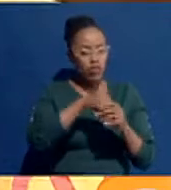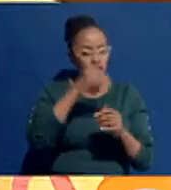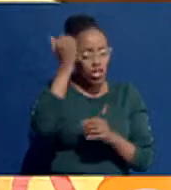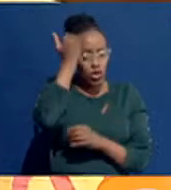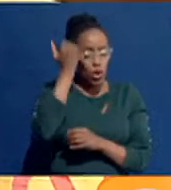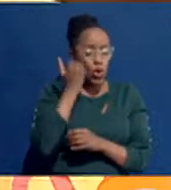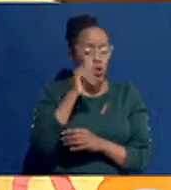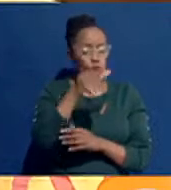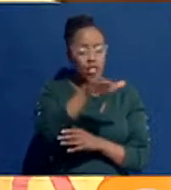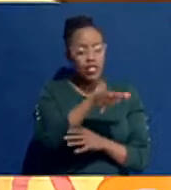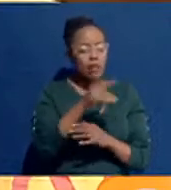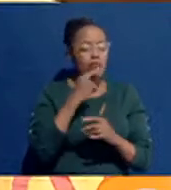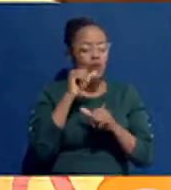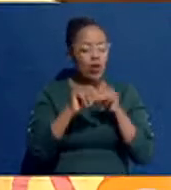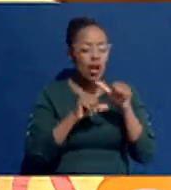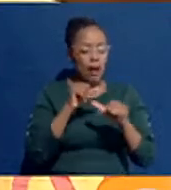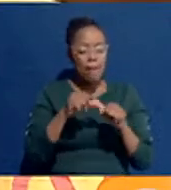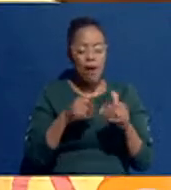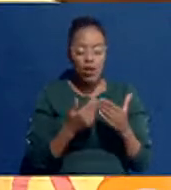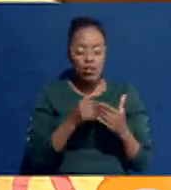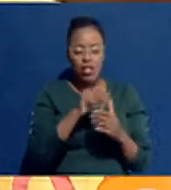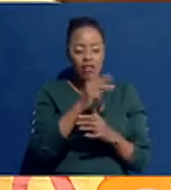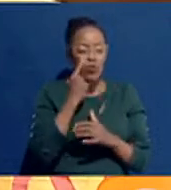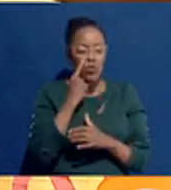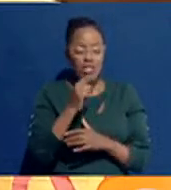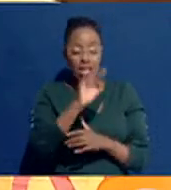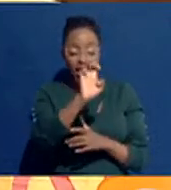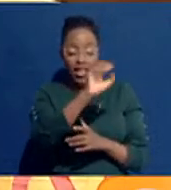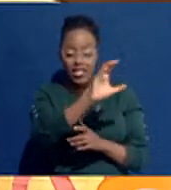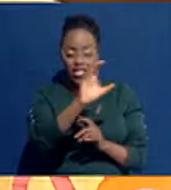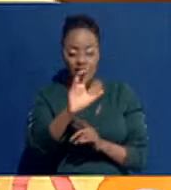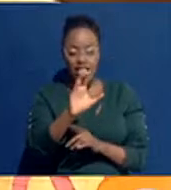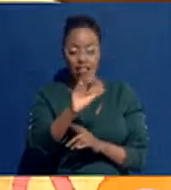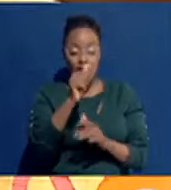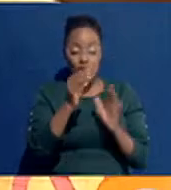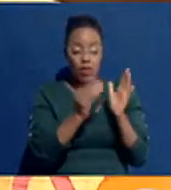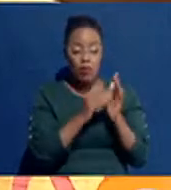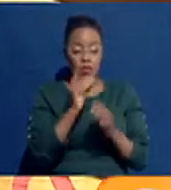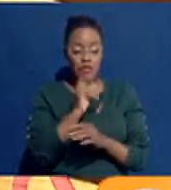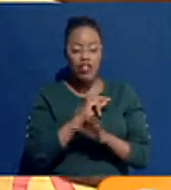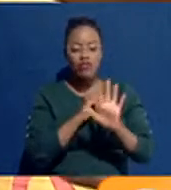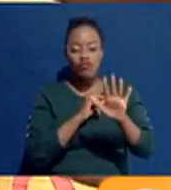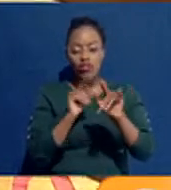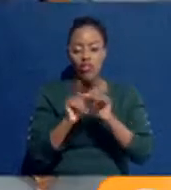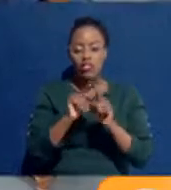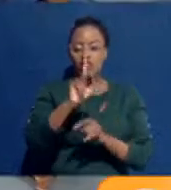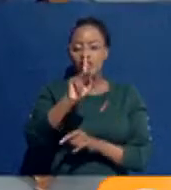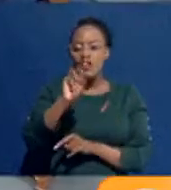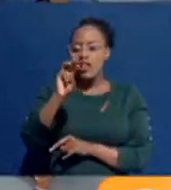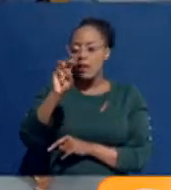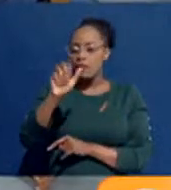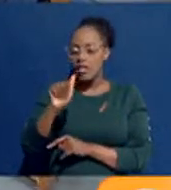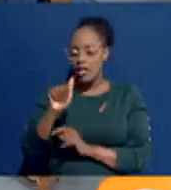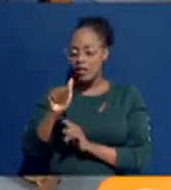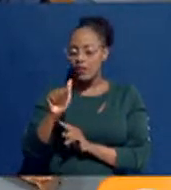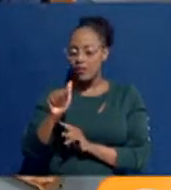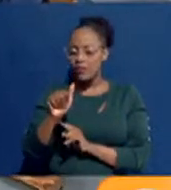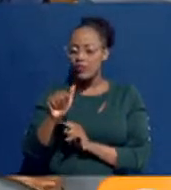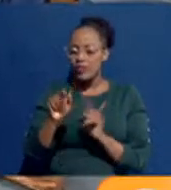all these cases that are talking about dropping, we have no single case from EACC that has been dropped. Tell me something. KEMSA, the scandal. Yes. Was